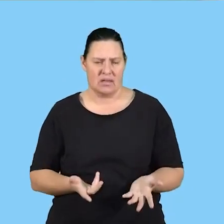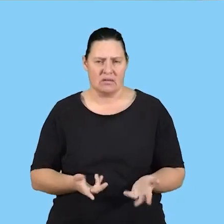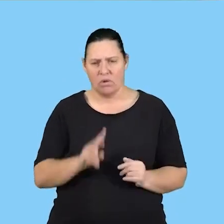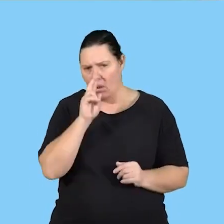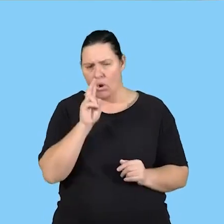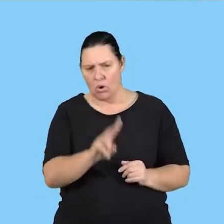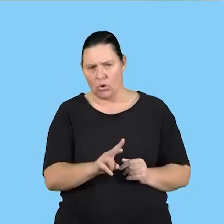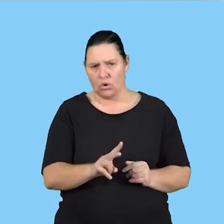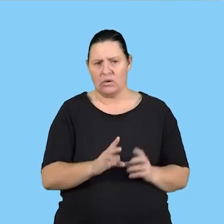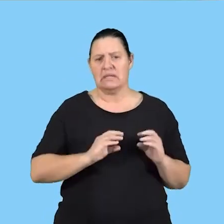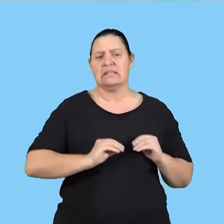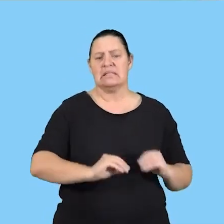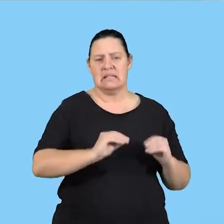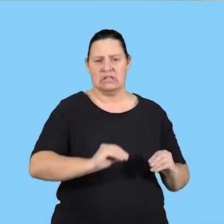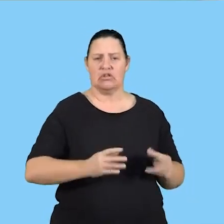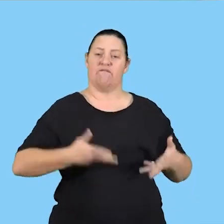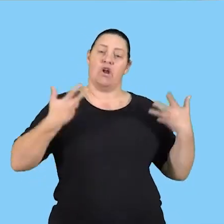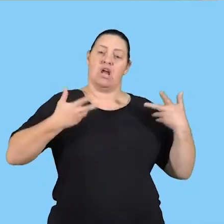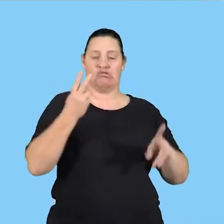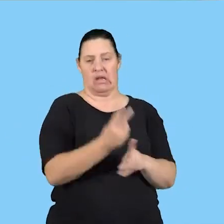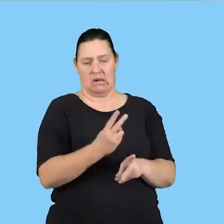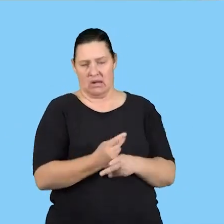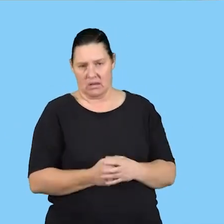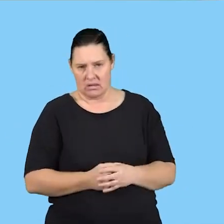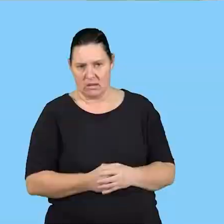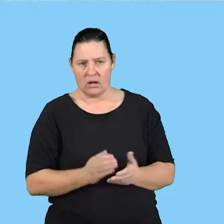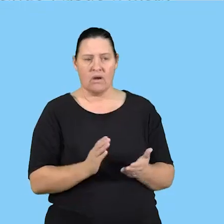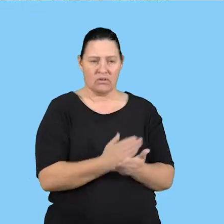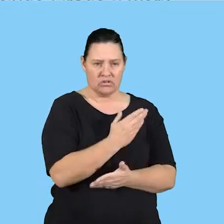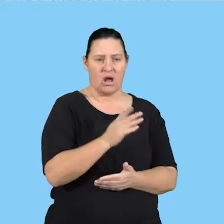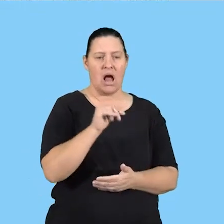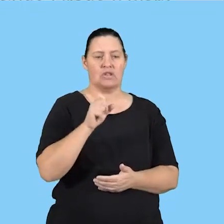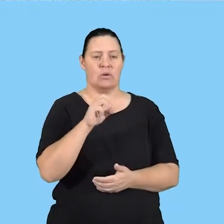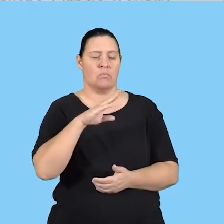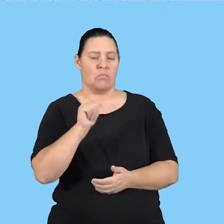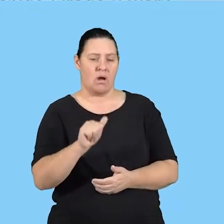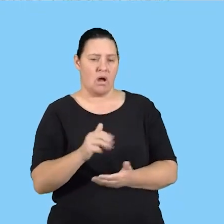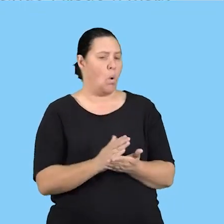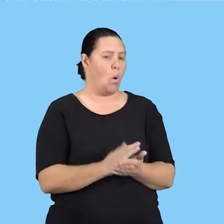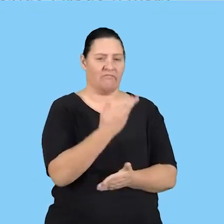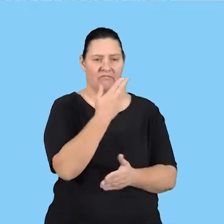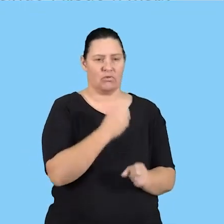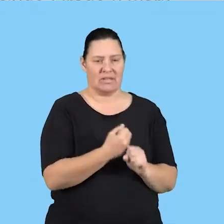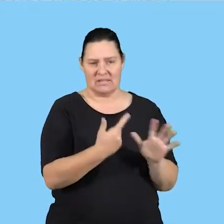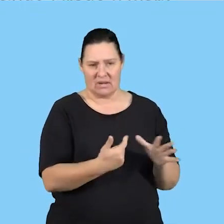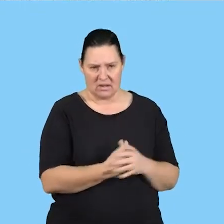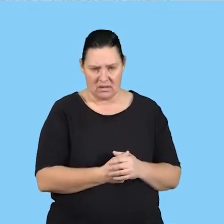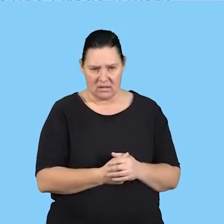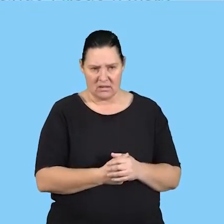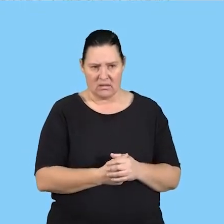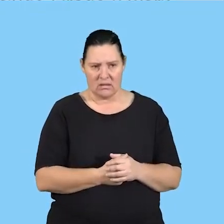would seem as if they are teaching it afresh. We removed the algebra, colleagues. We thought